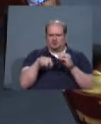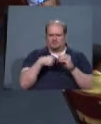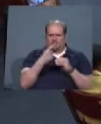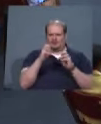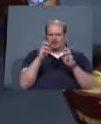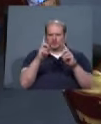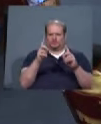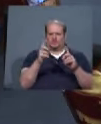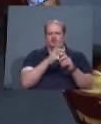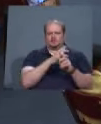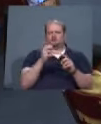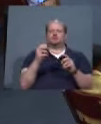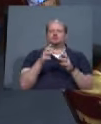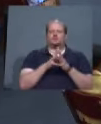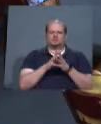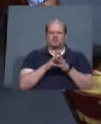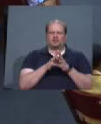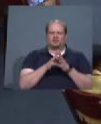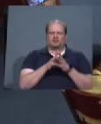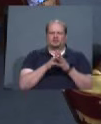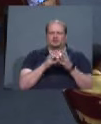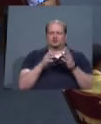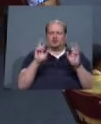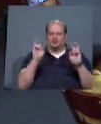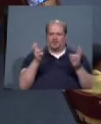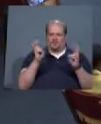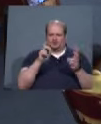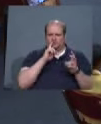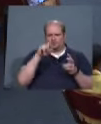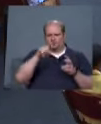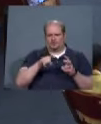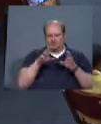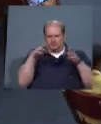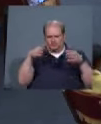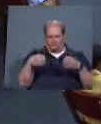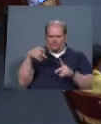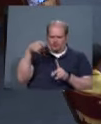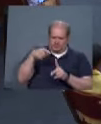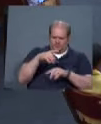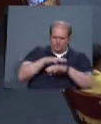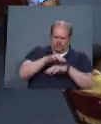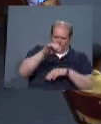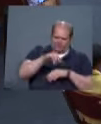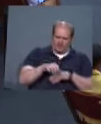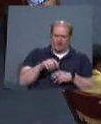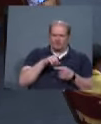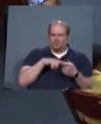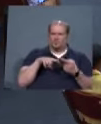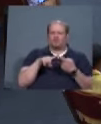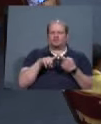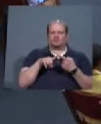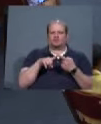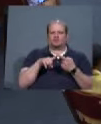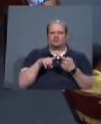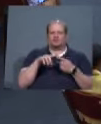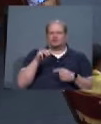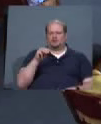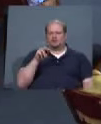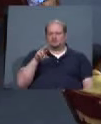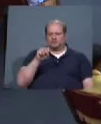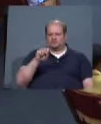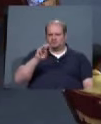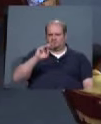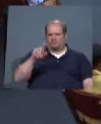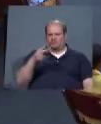education. And the issue really needs to focus around that. When Ms. Smith, for